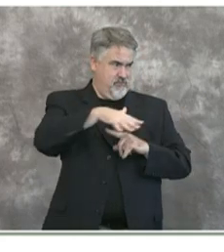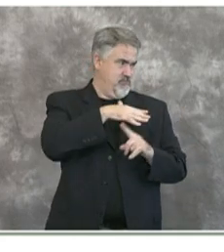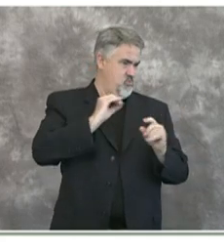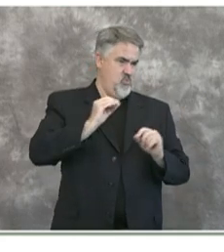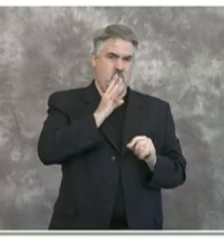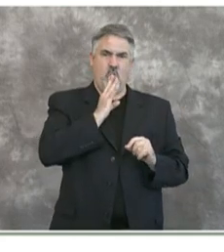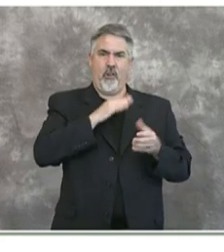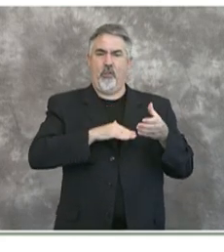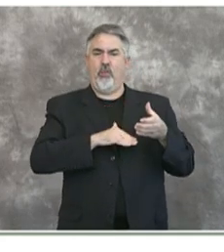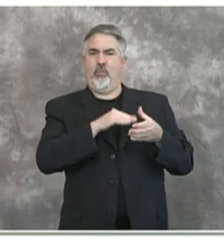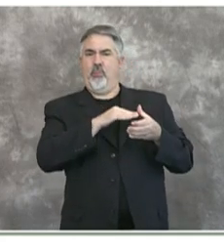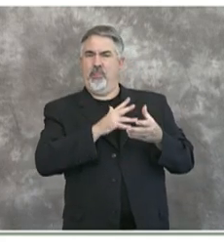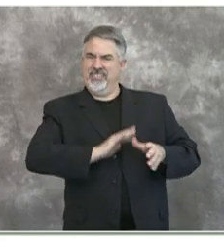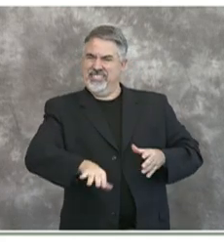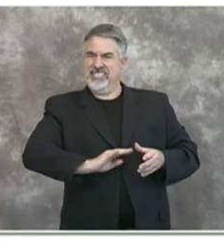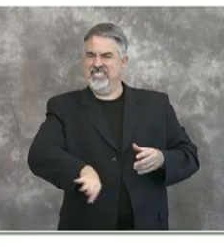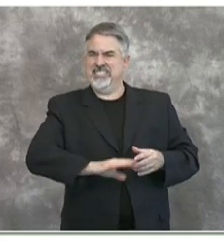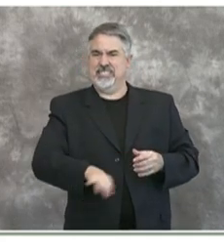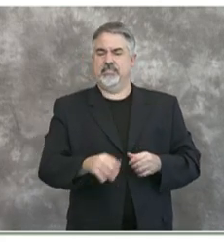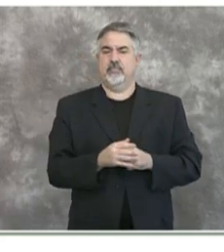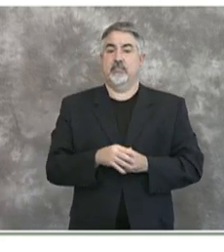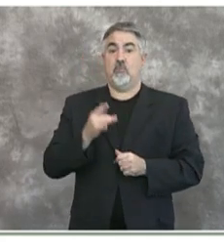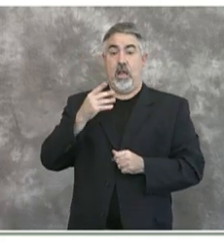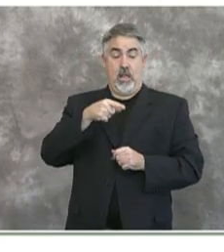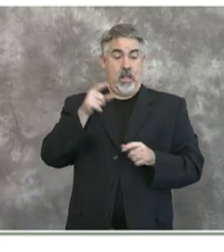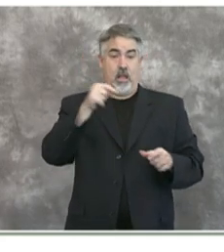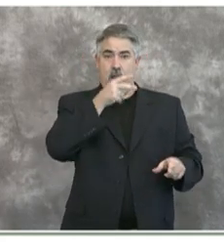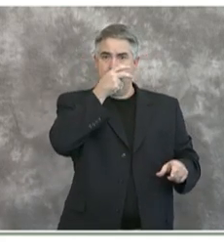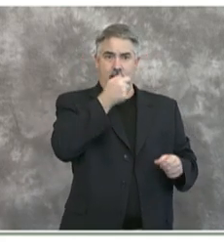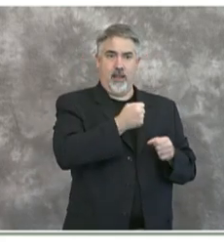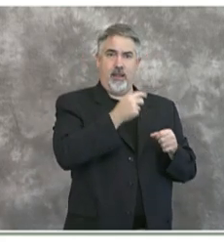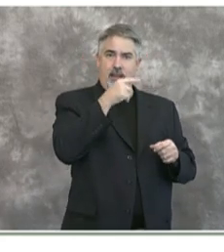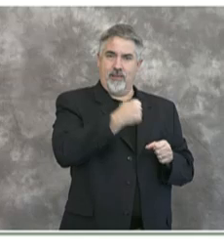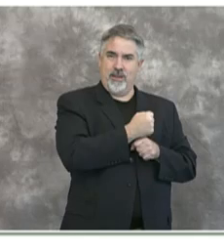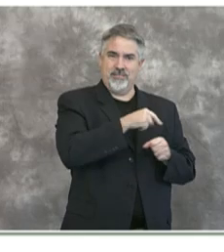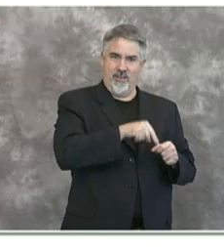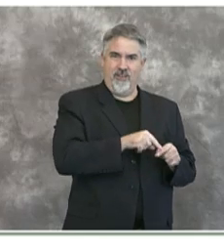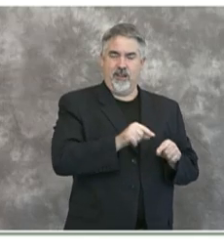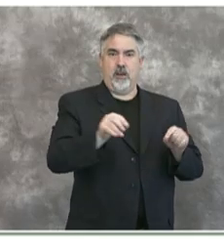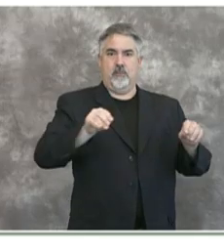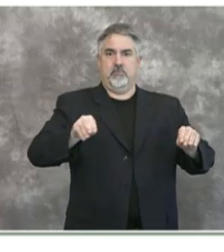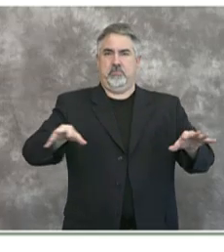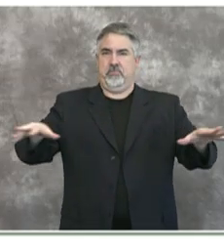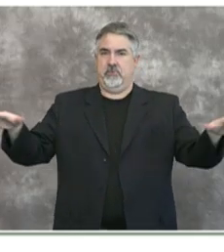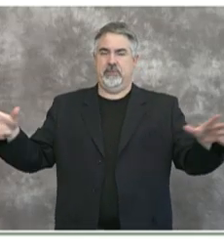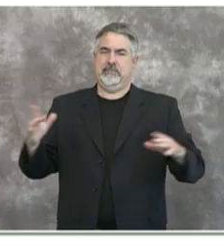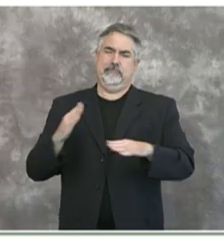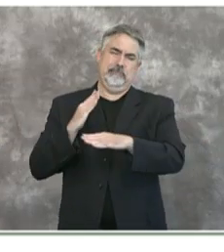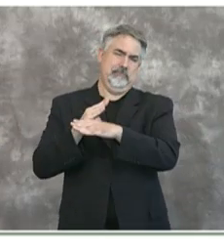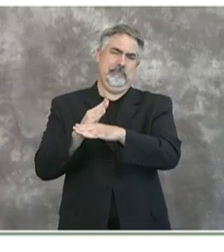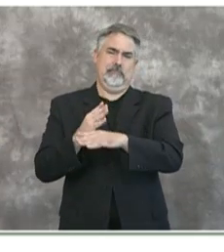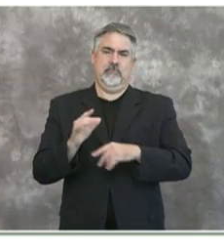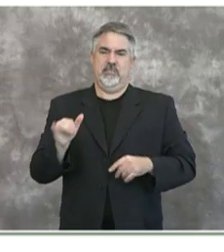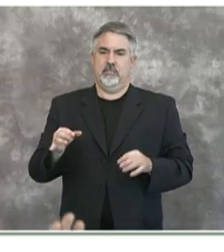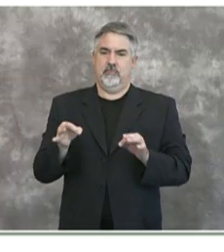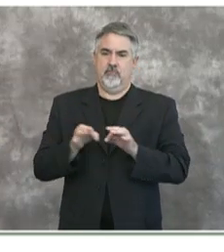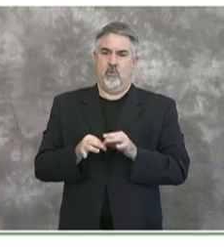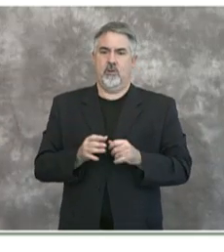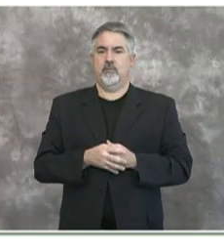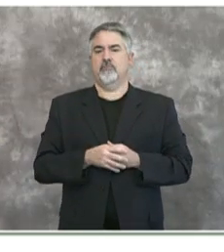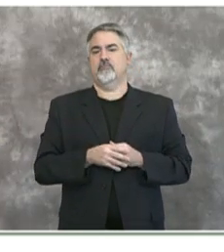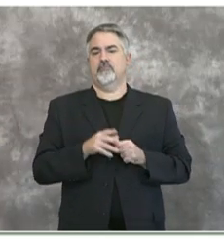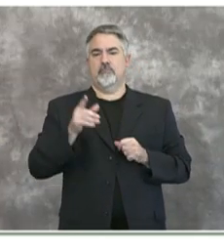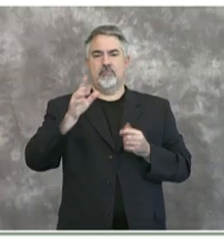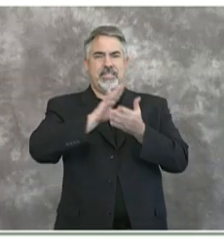home. Protect yourself and family by using insect repellent and having screens on your doors and windows. And